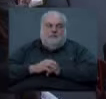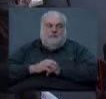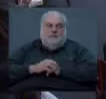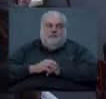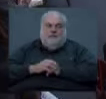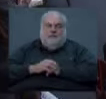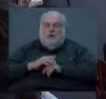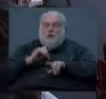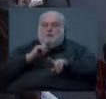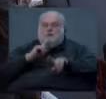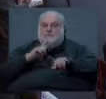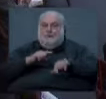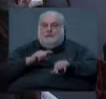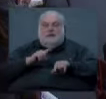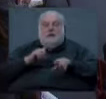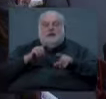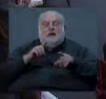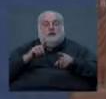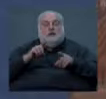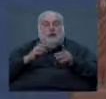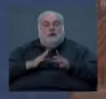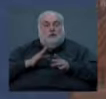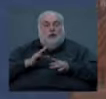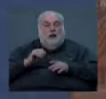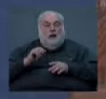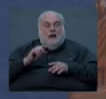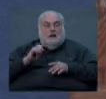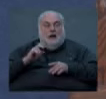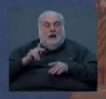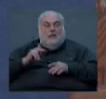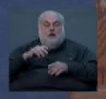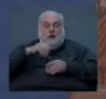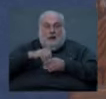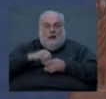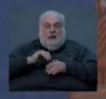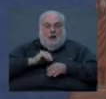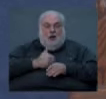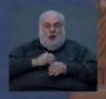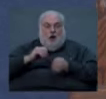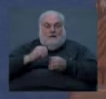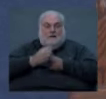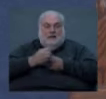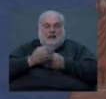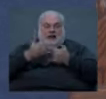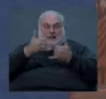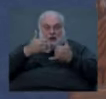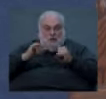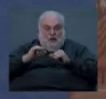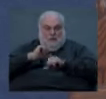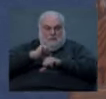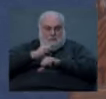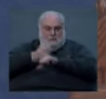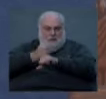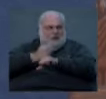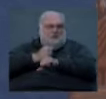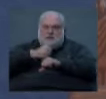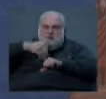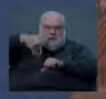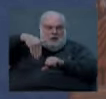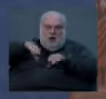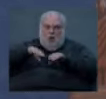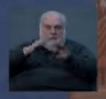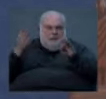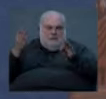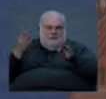Director, excuse me, Director Adcock, those boxes are in our office and they are still unopened.